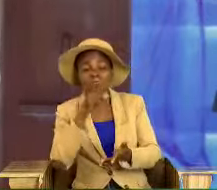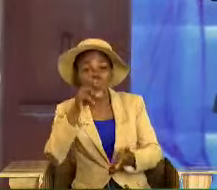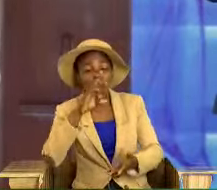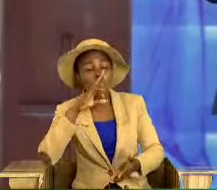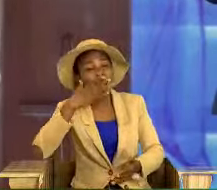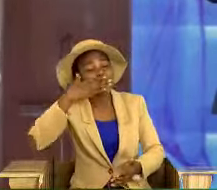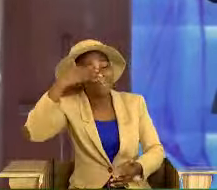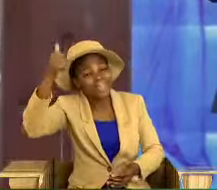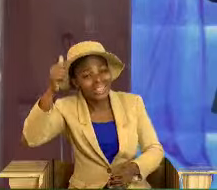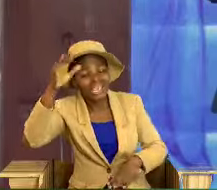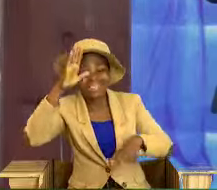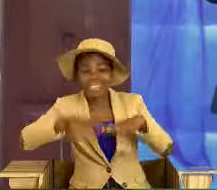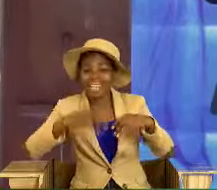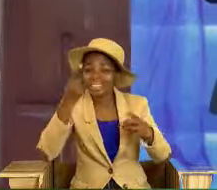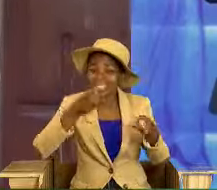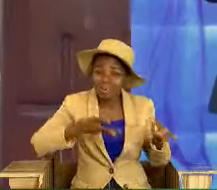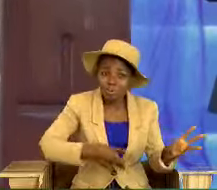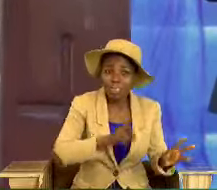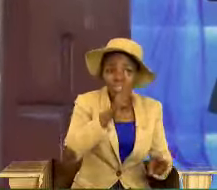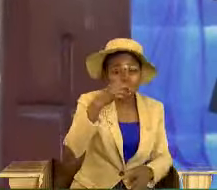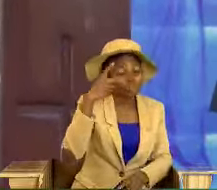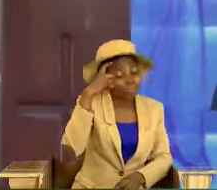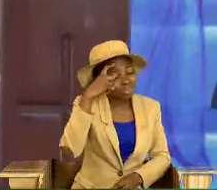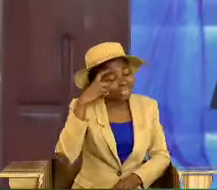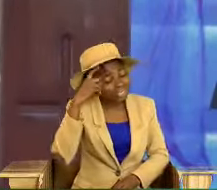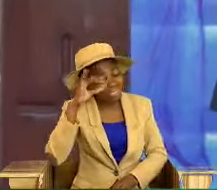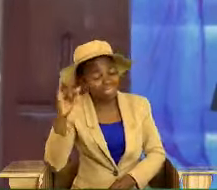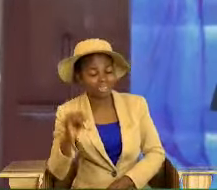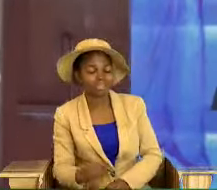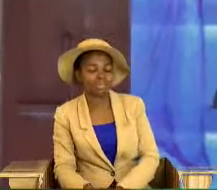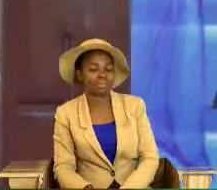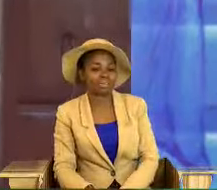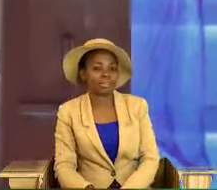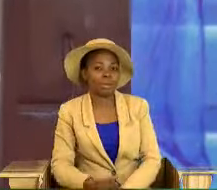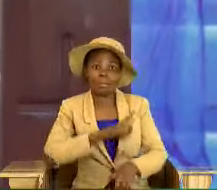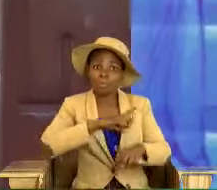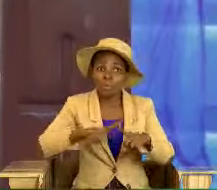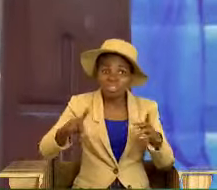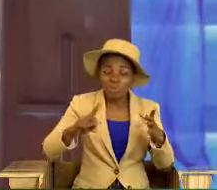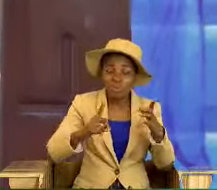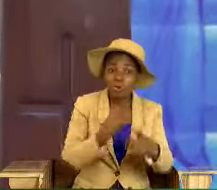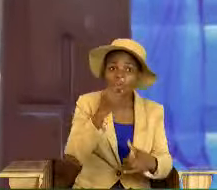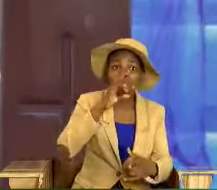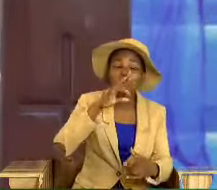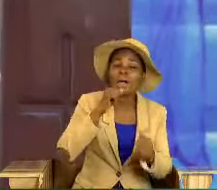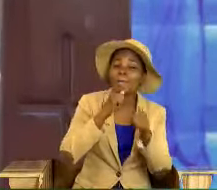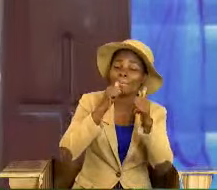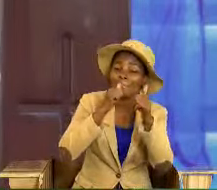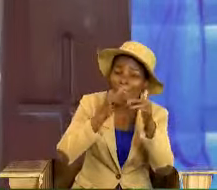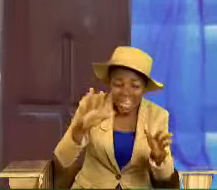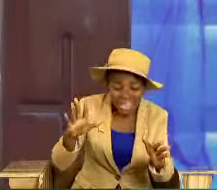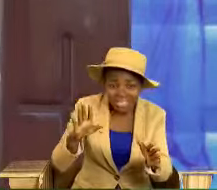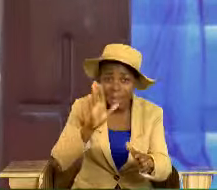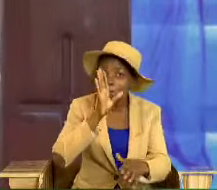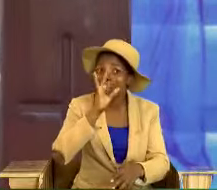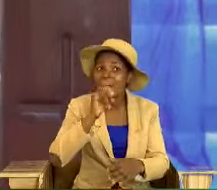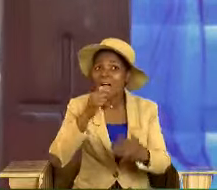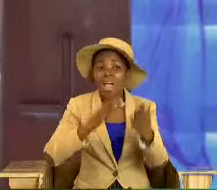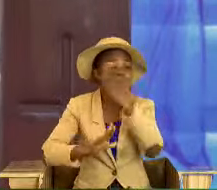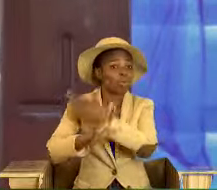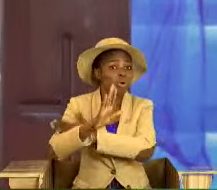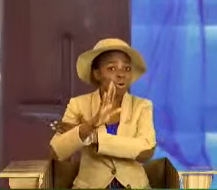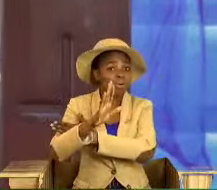think but once you have been blessed by God does not matter who